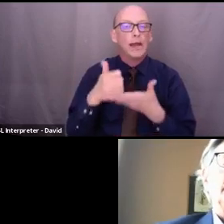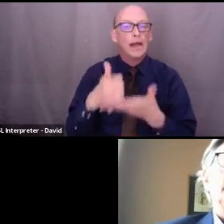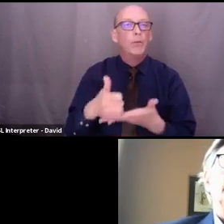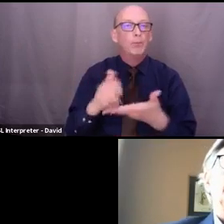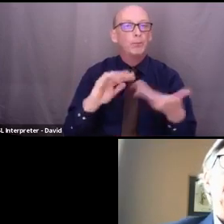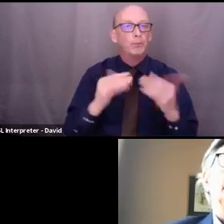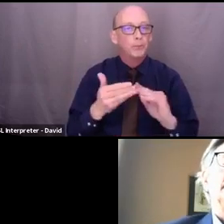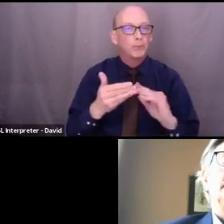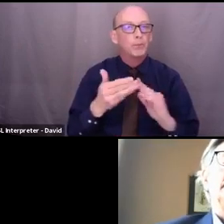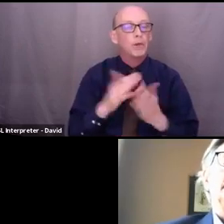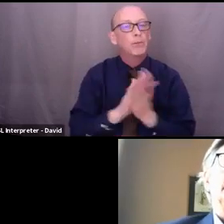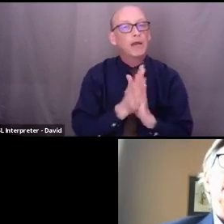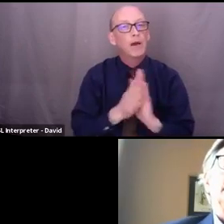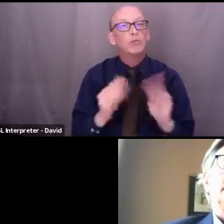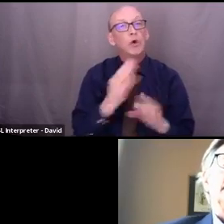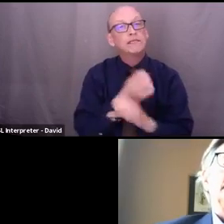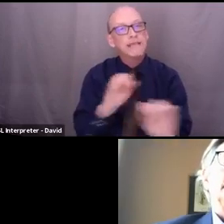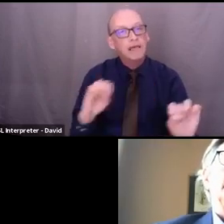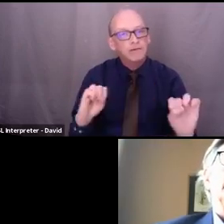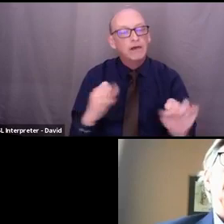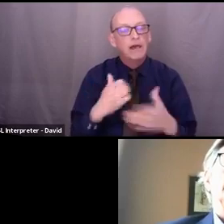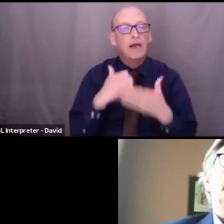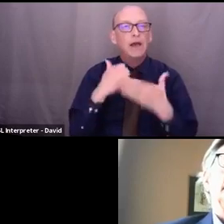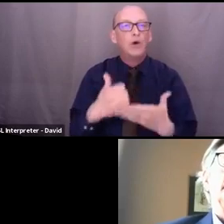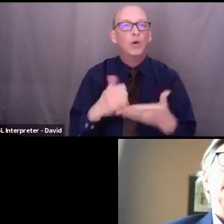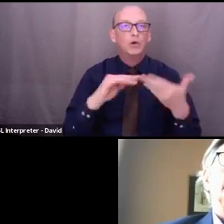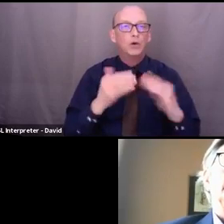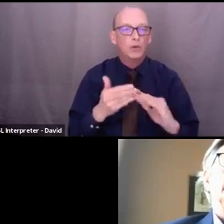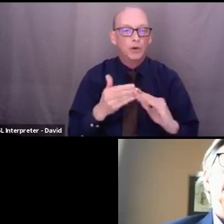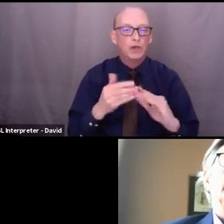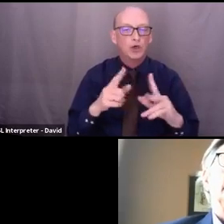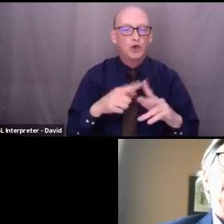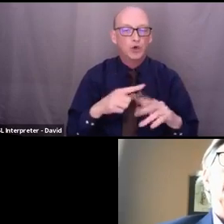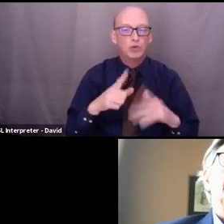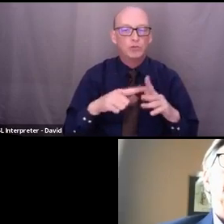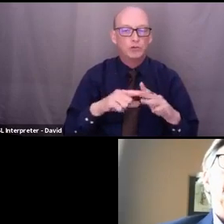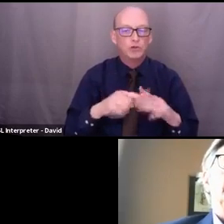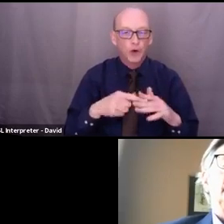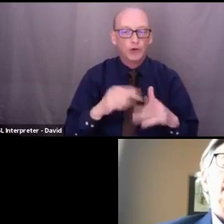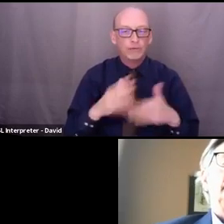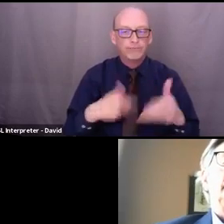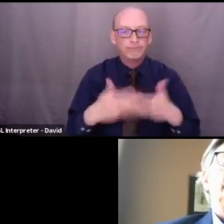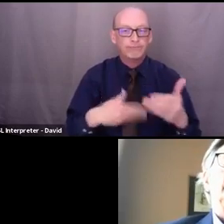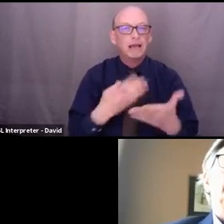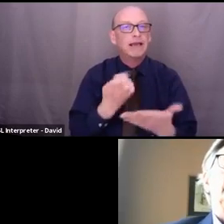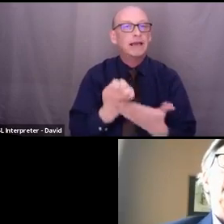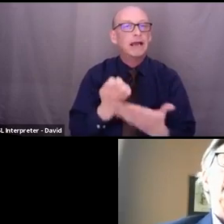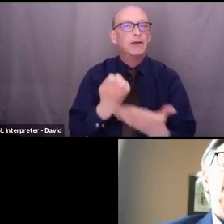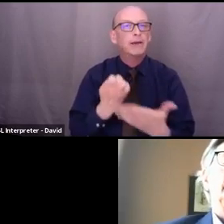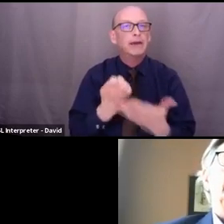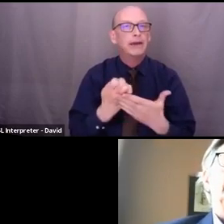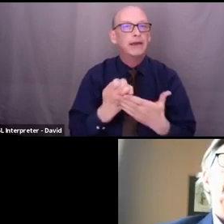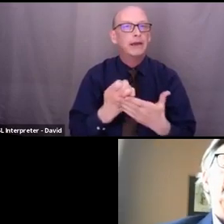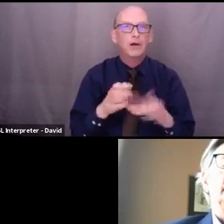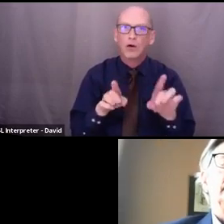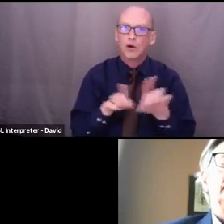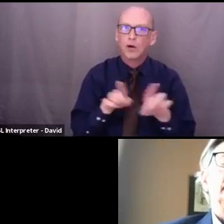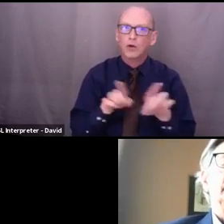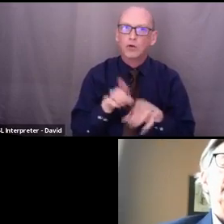safe and to help our community get the economy going again, and really to help